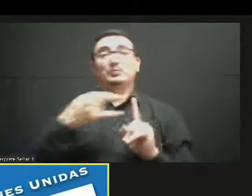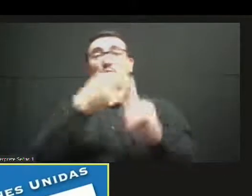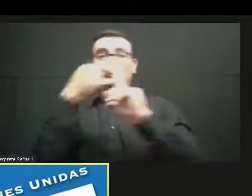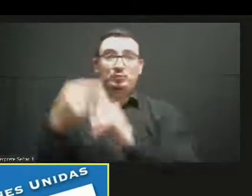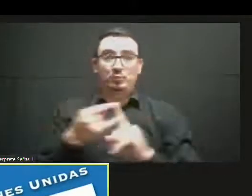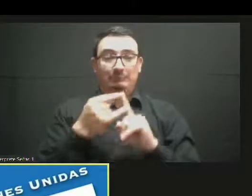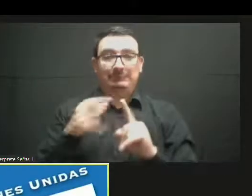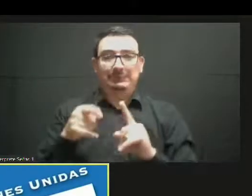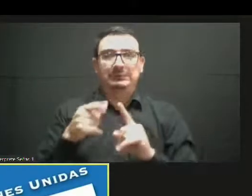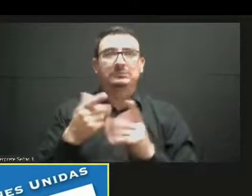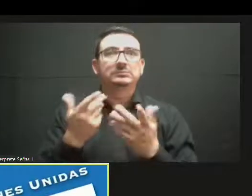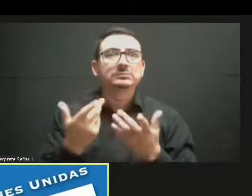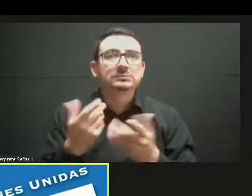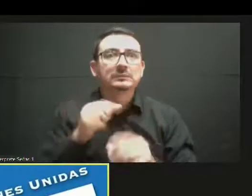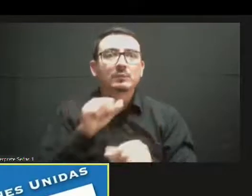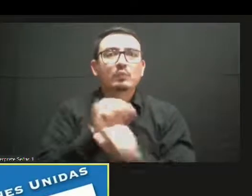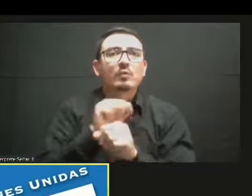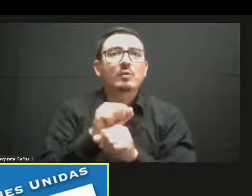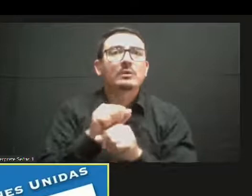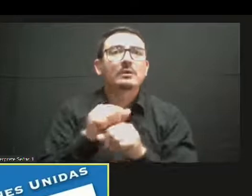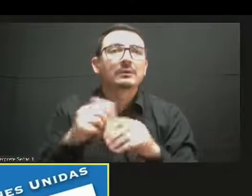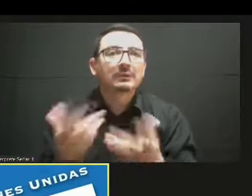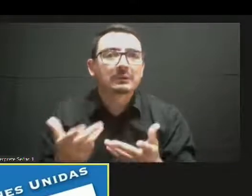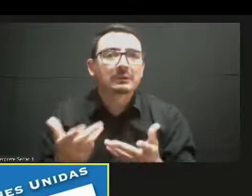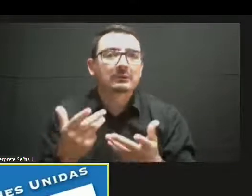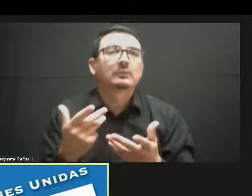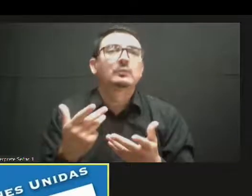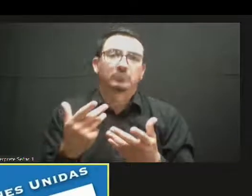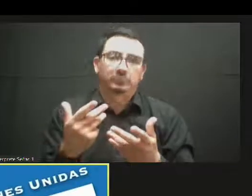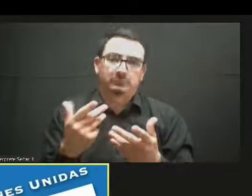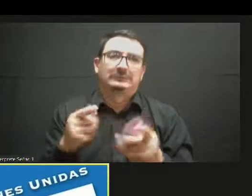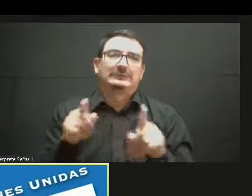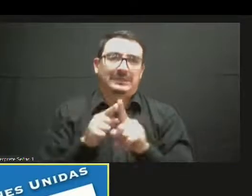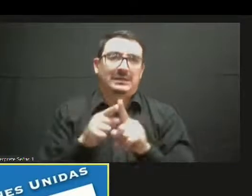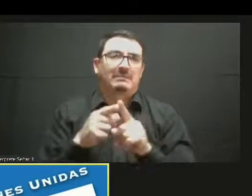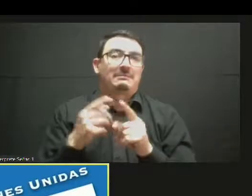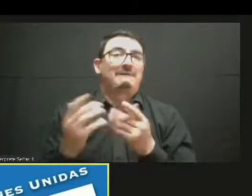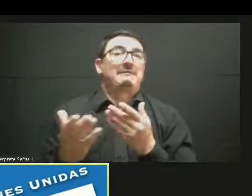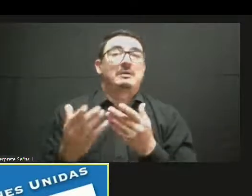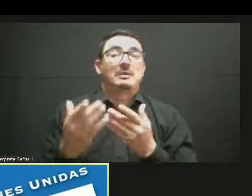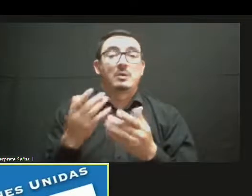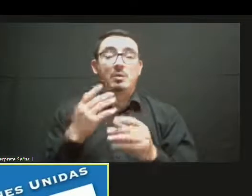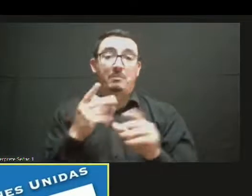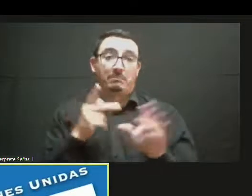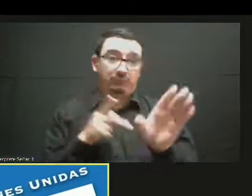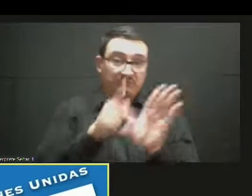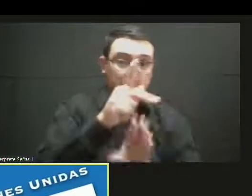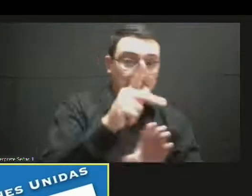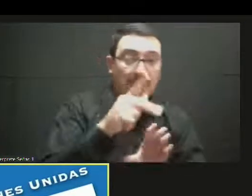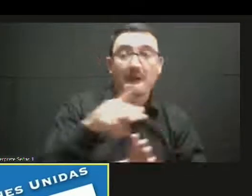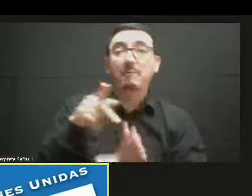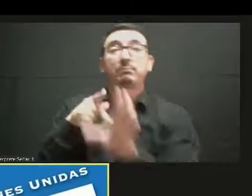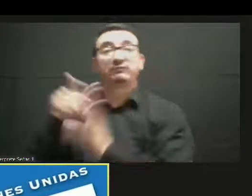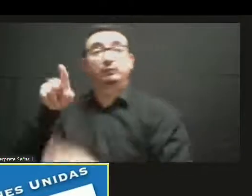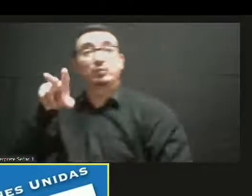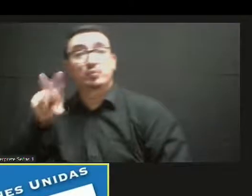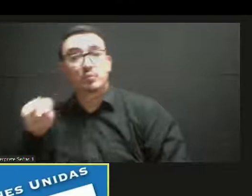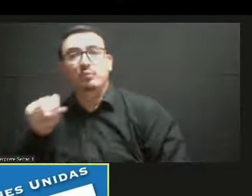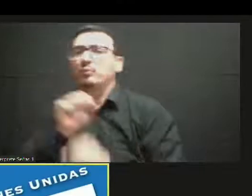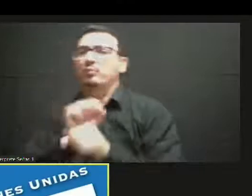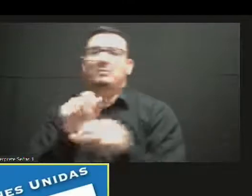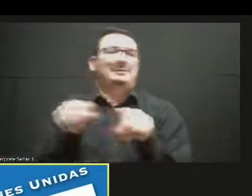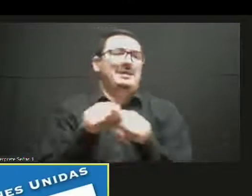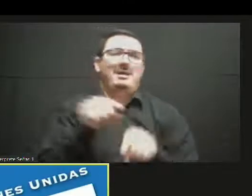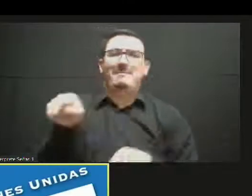important area for developing countries to really leverage and benefit from modern services trade. So to